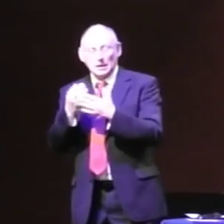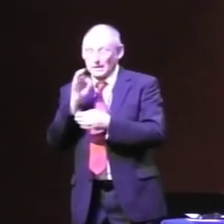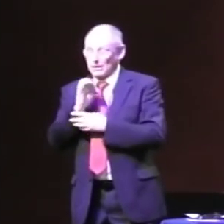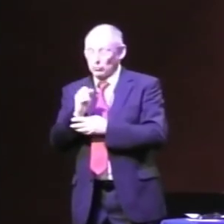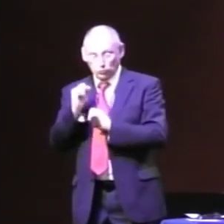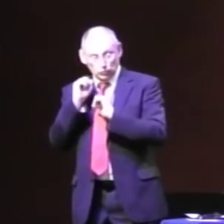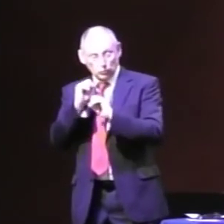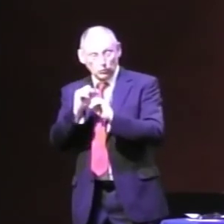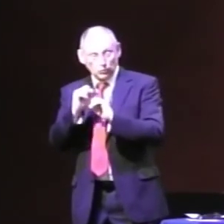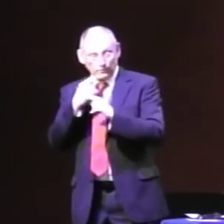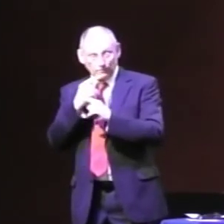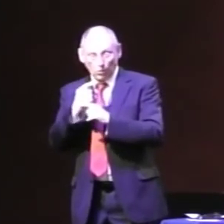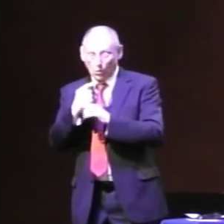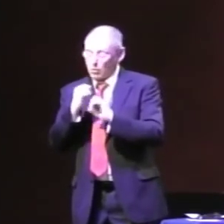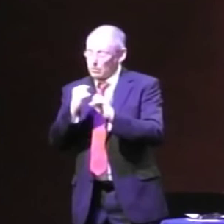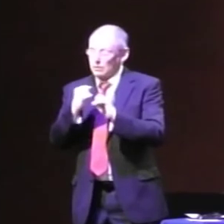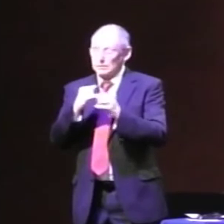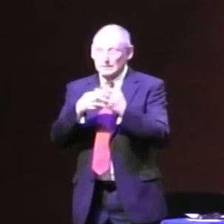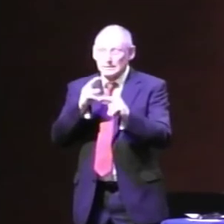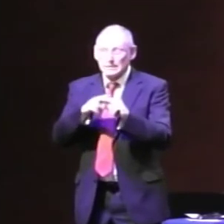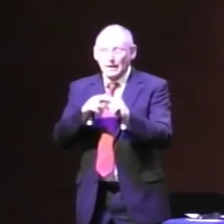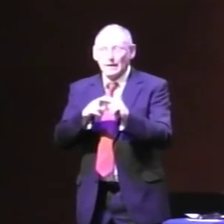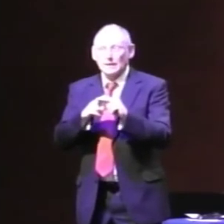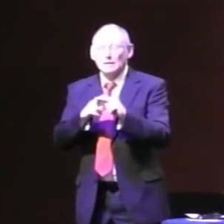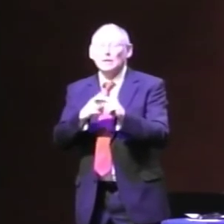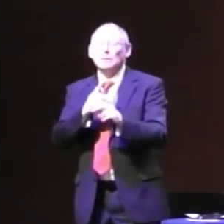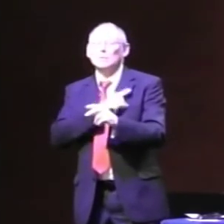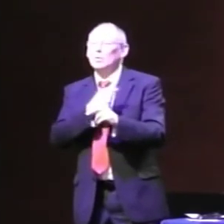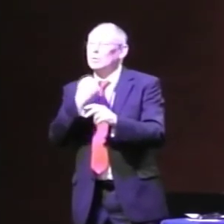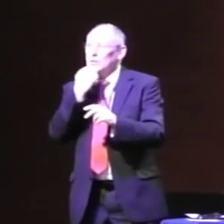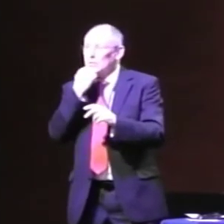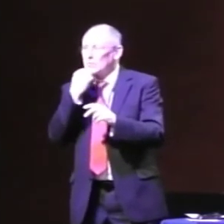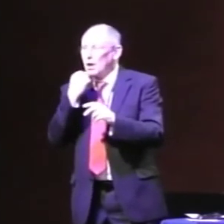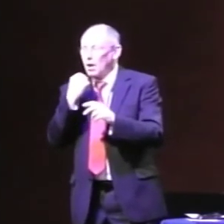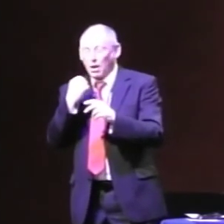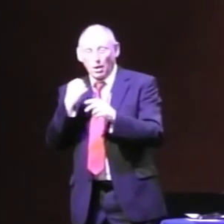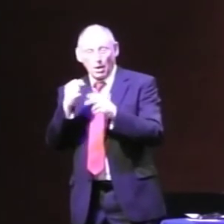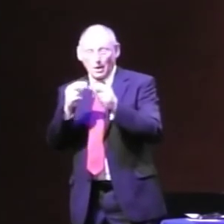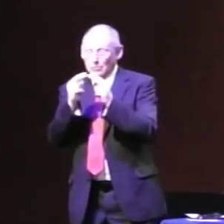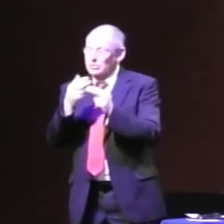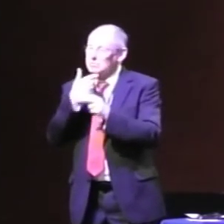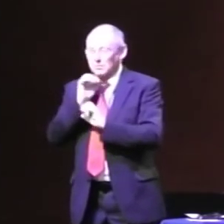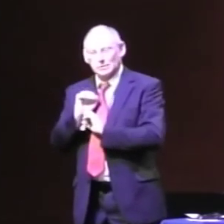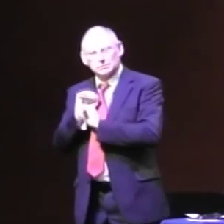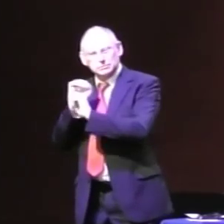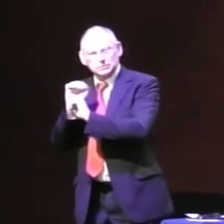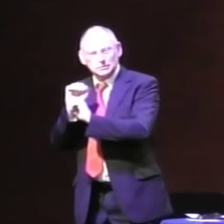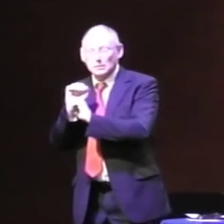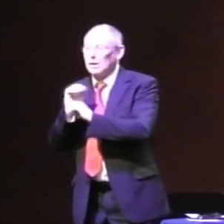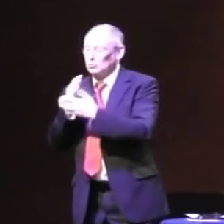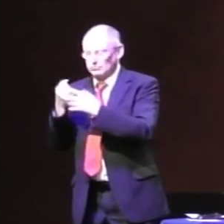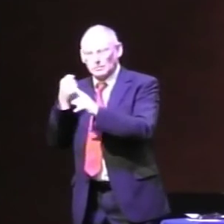to reduce its housing maintenance staff. Because the number of housing in public ownership has been hammered down, this will impact on the